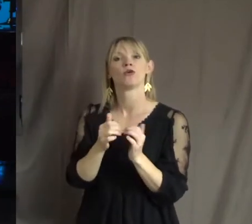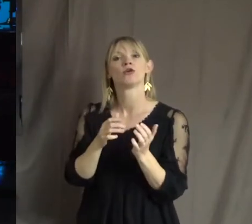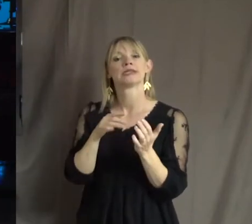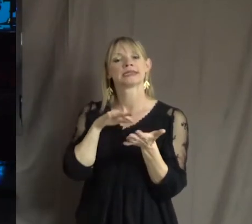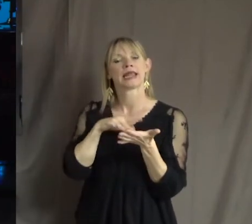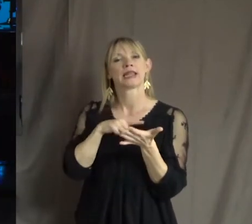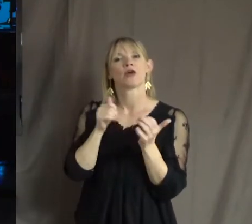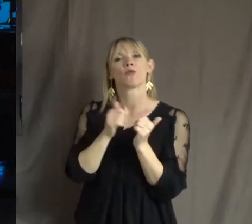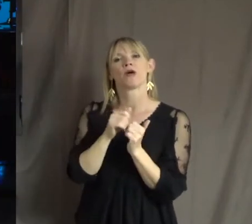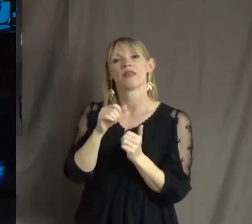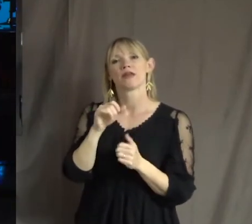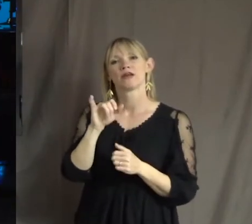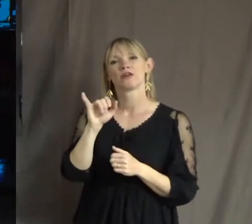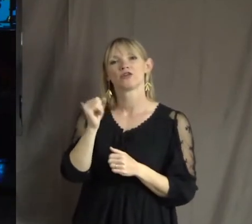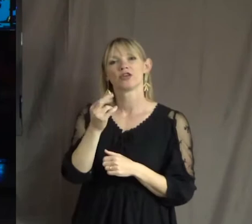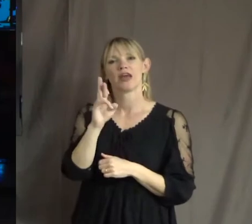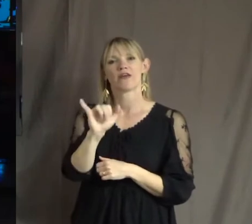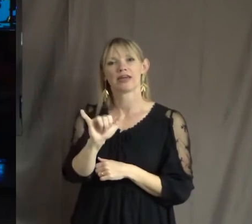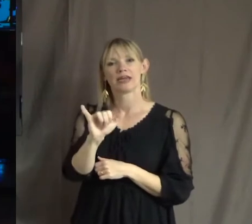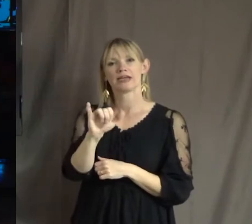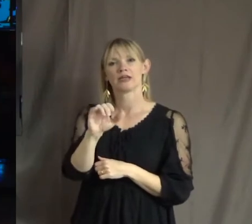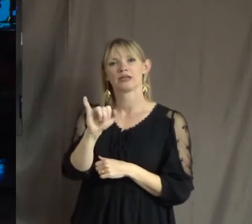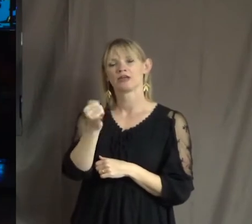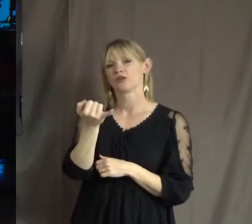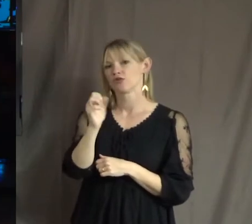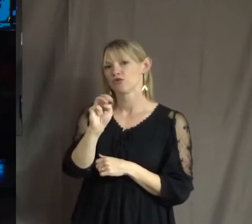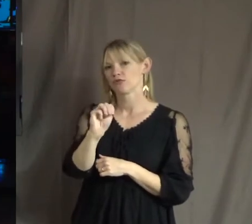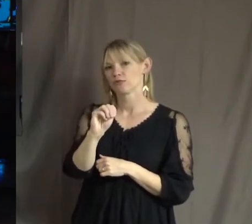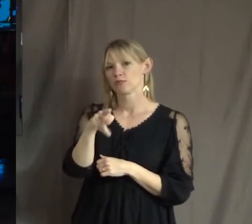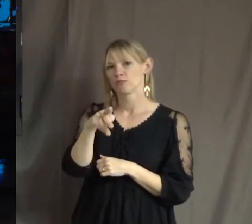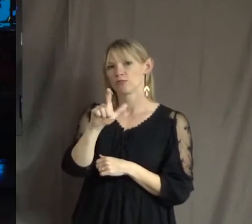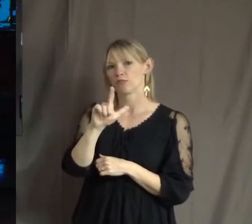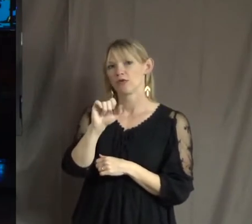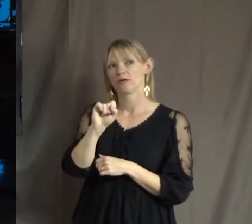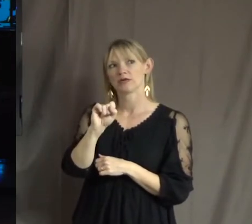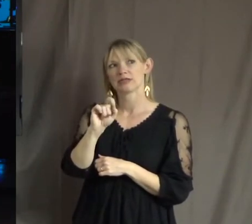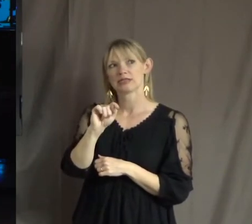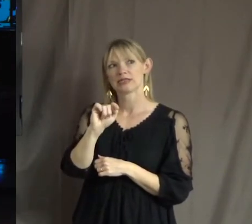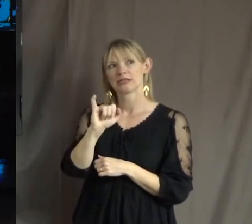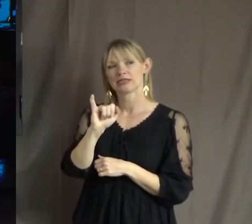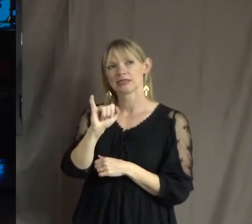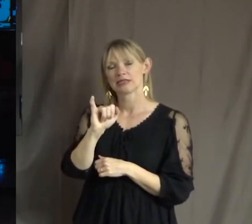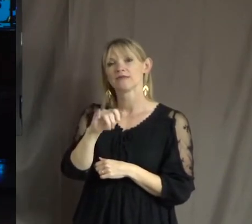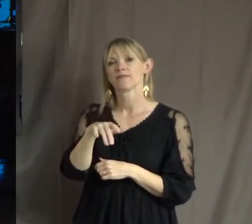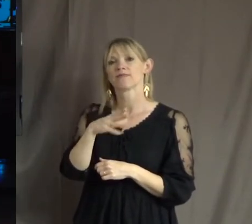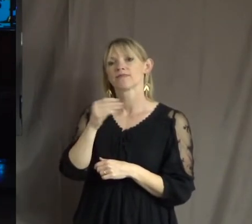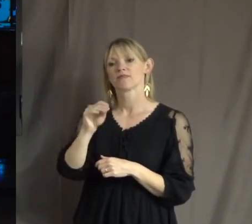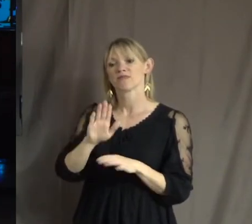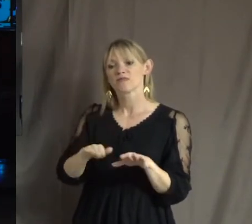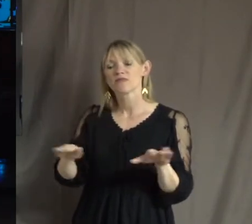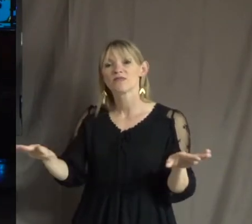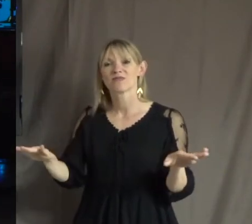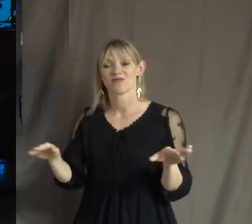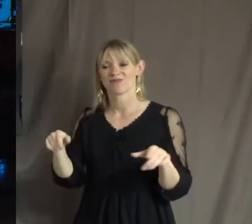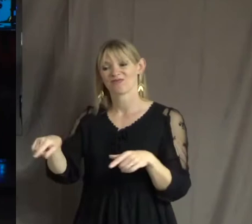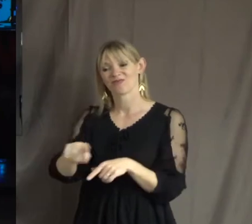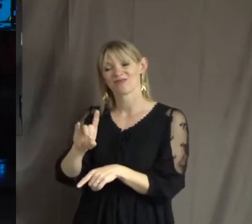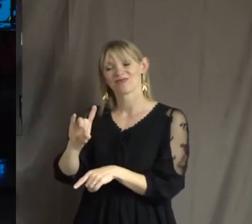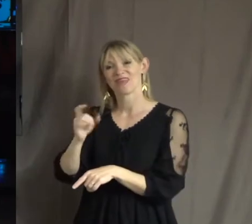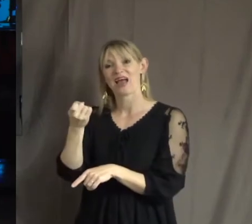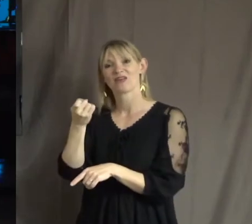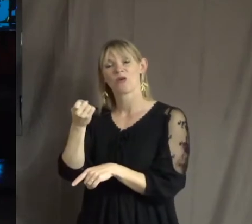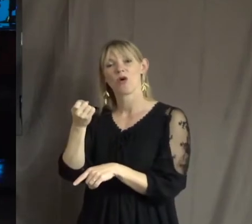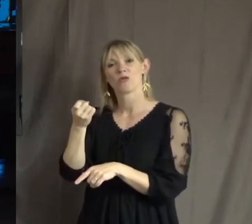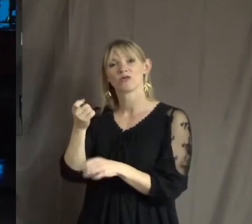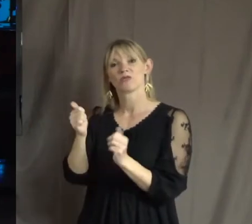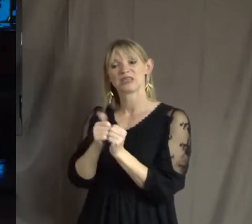and with the children from the Center of Creative Alternatives. Those little kids had been diagnosed with all kinds of